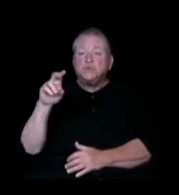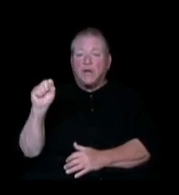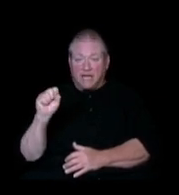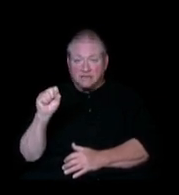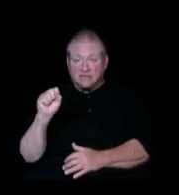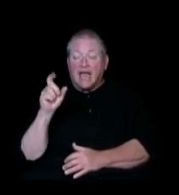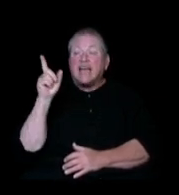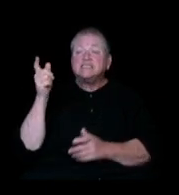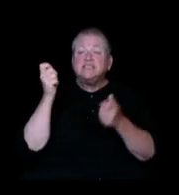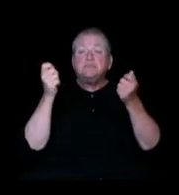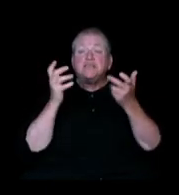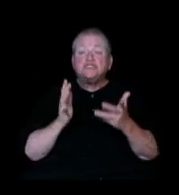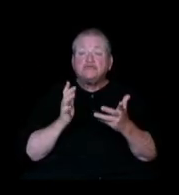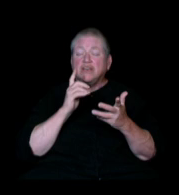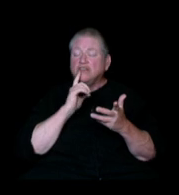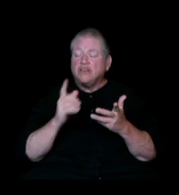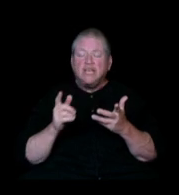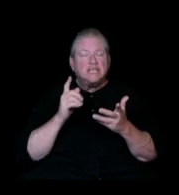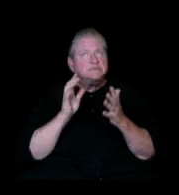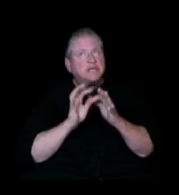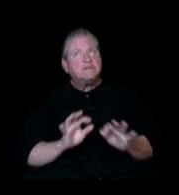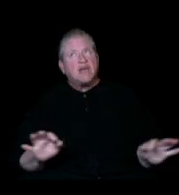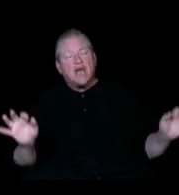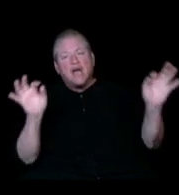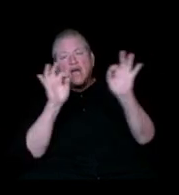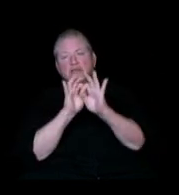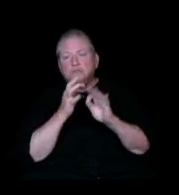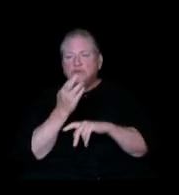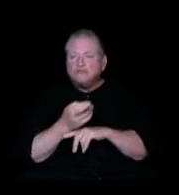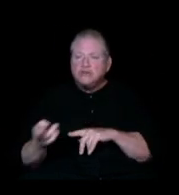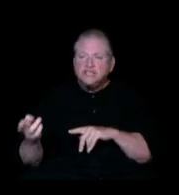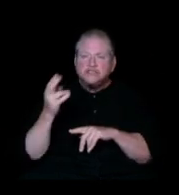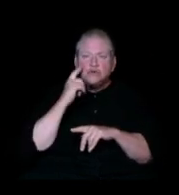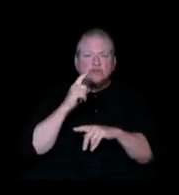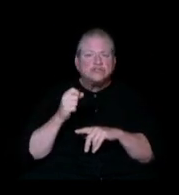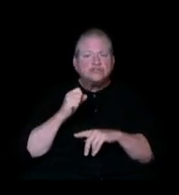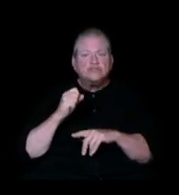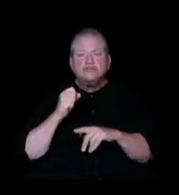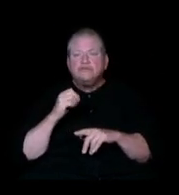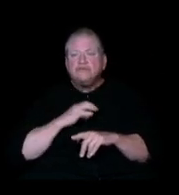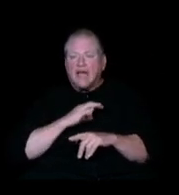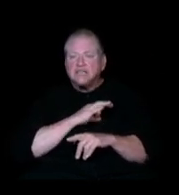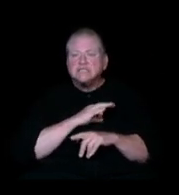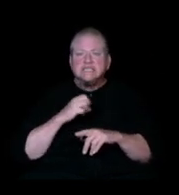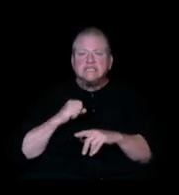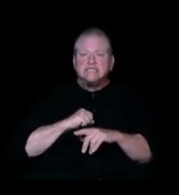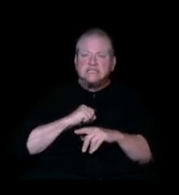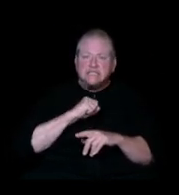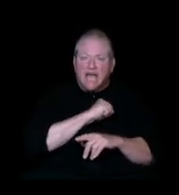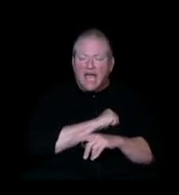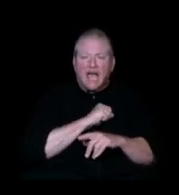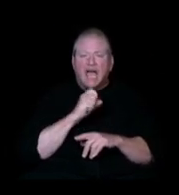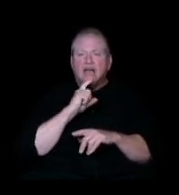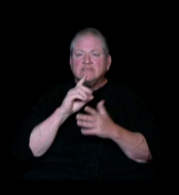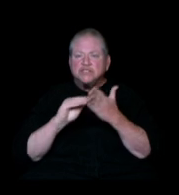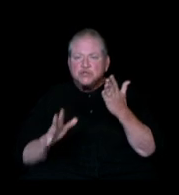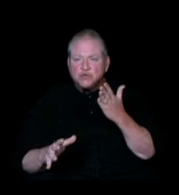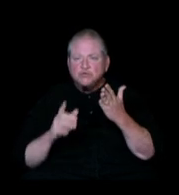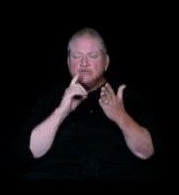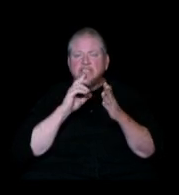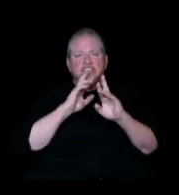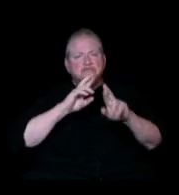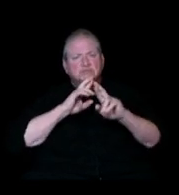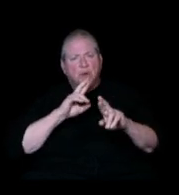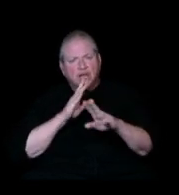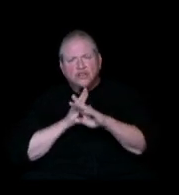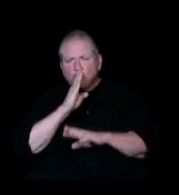Canvas administrator, Chris has been an invaluable resource to faculty and staff during the pandemic. During the past year, he has responded to